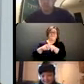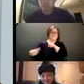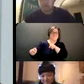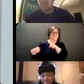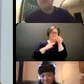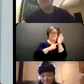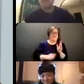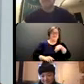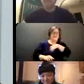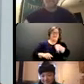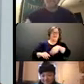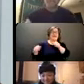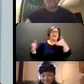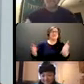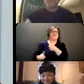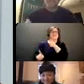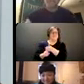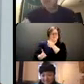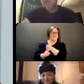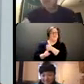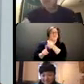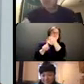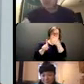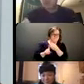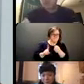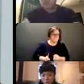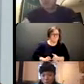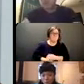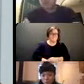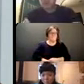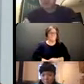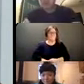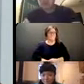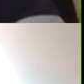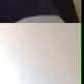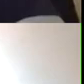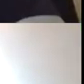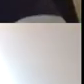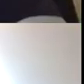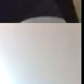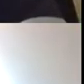so they can share where they are joining from and a little bit about themselves before moving into the conversation.